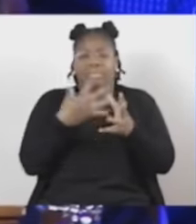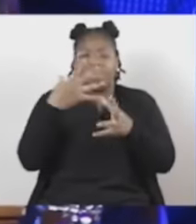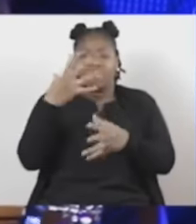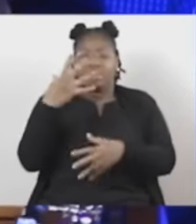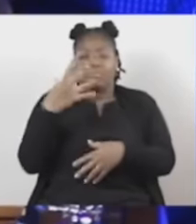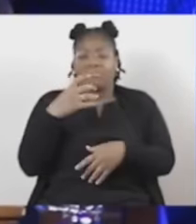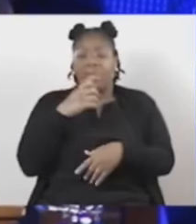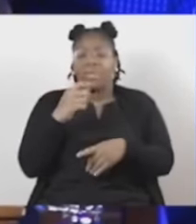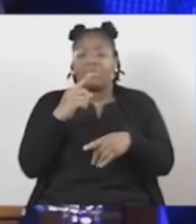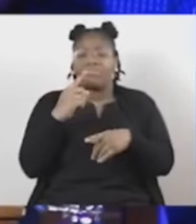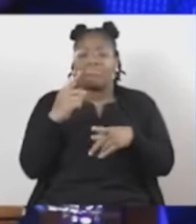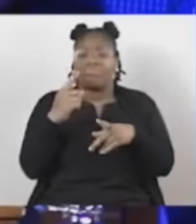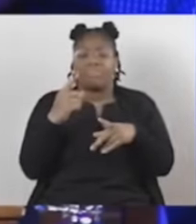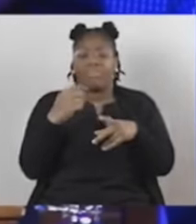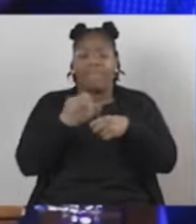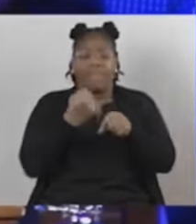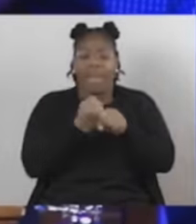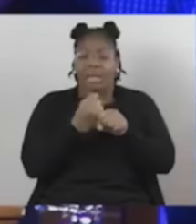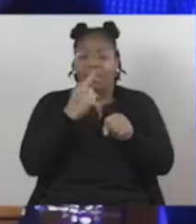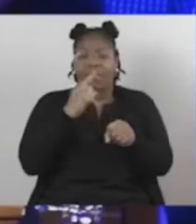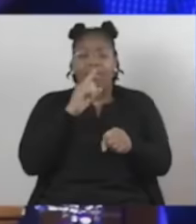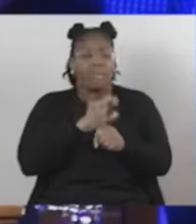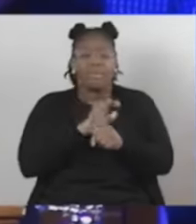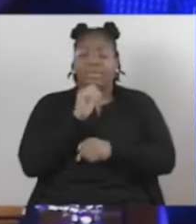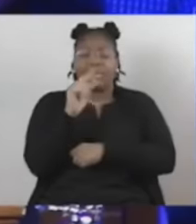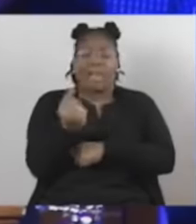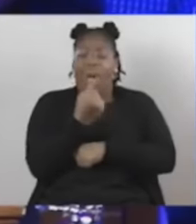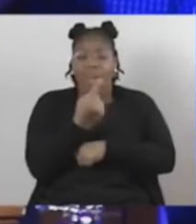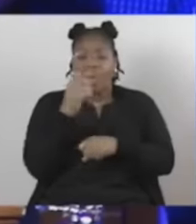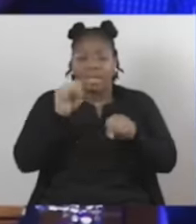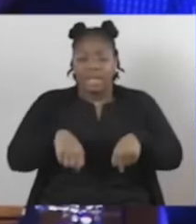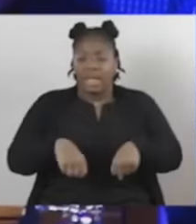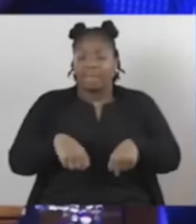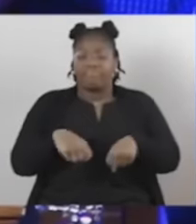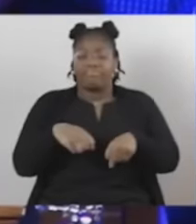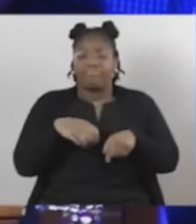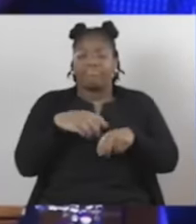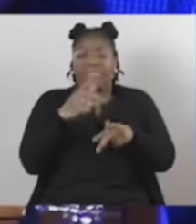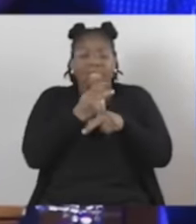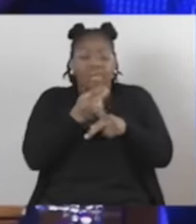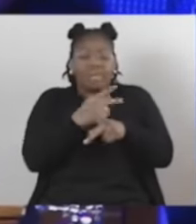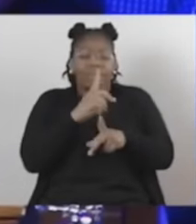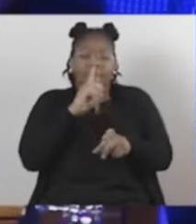discernment. He makes promises with not sufficient funds in the account to pay on them.